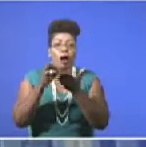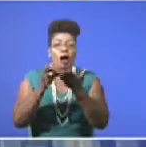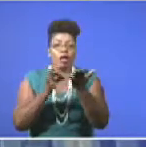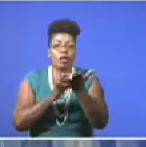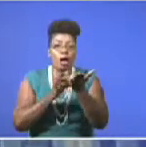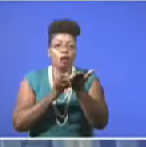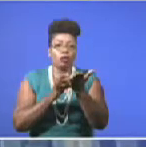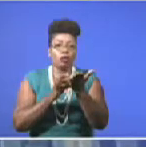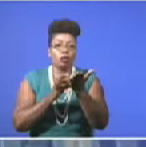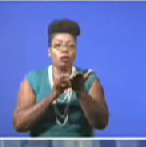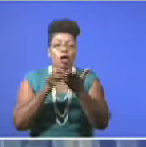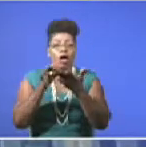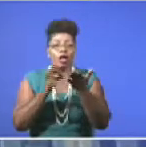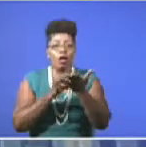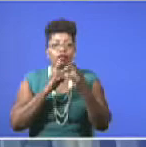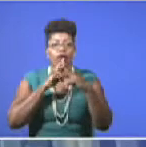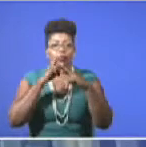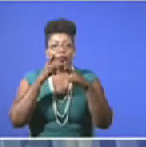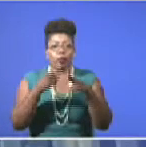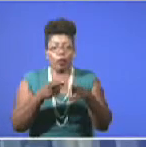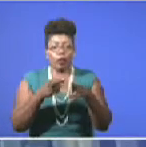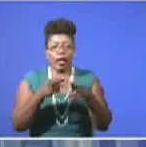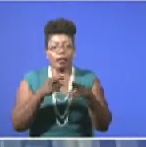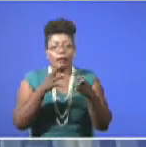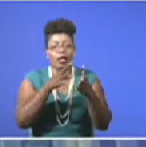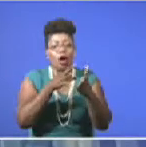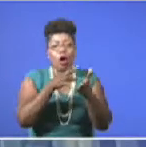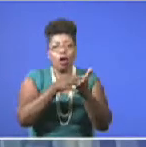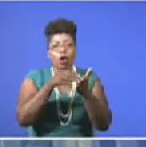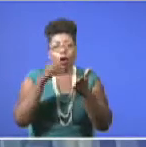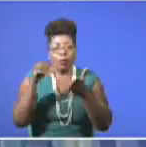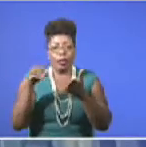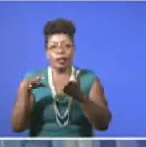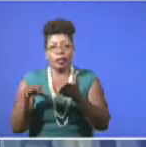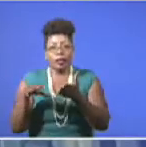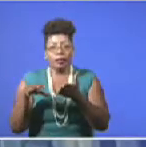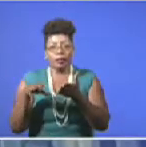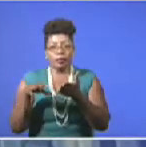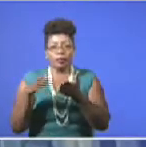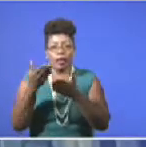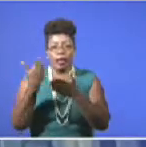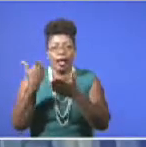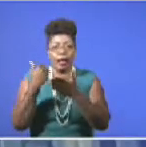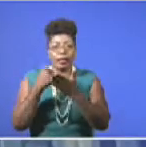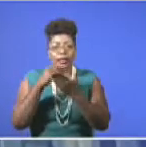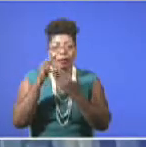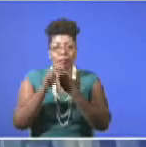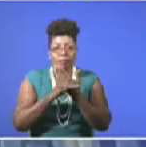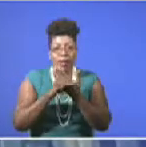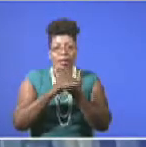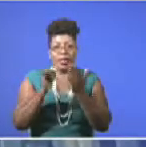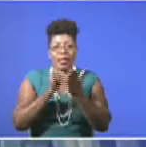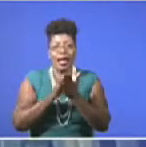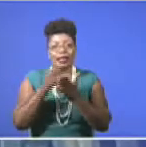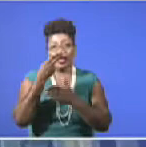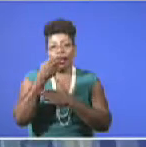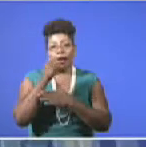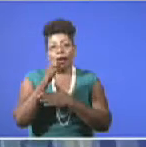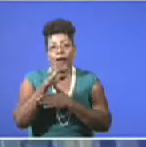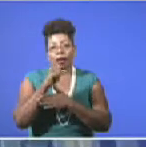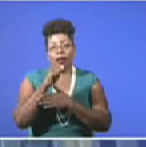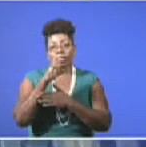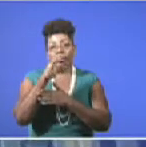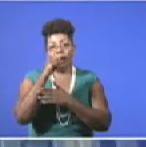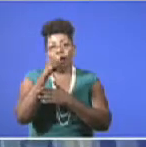whose accounts have reportedly been duplicated since coming to office last year May. It's alleged that hackers used these